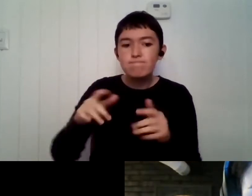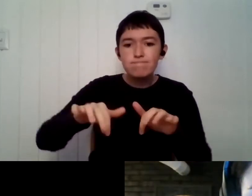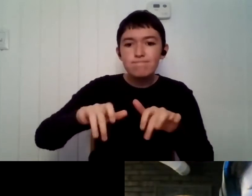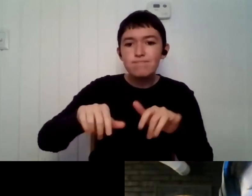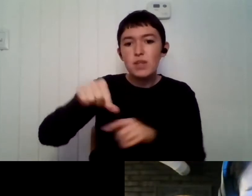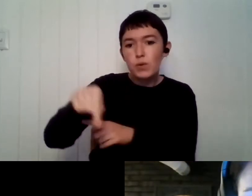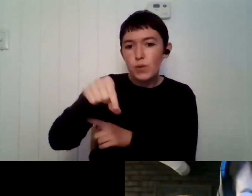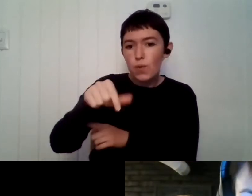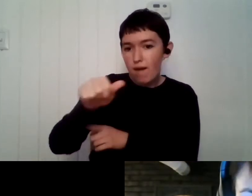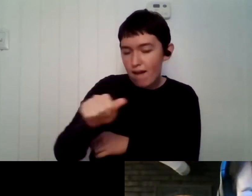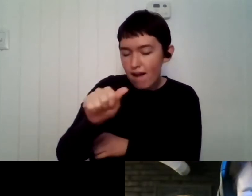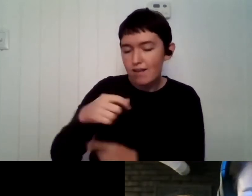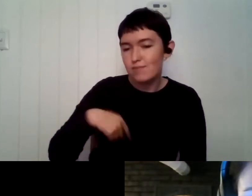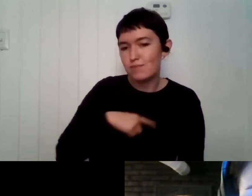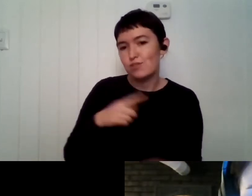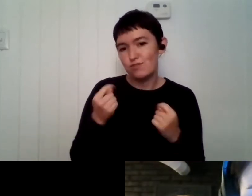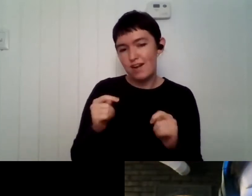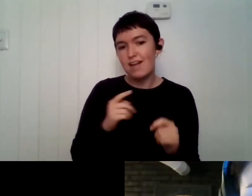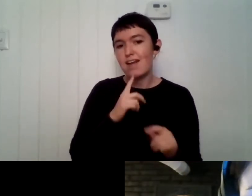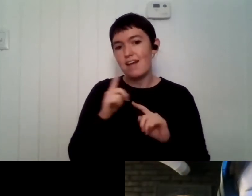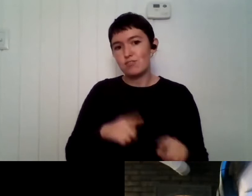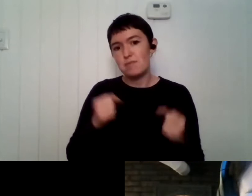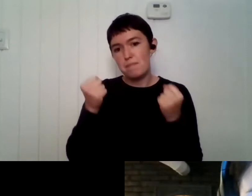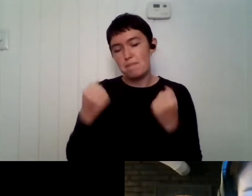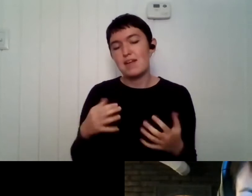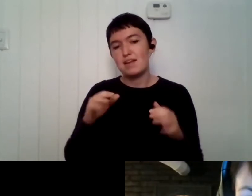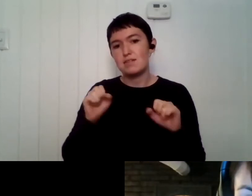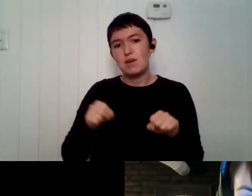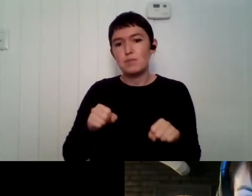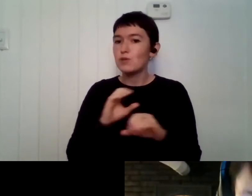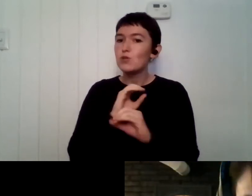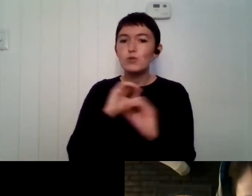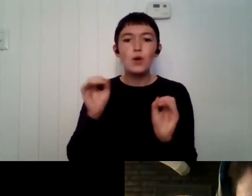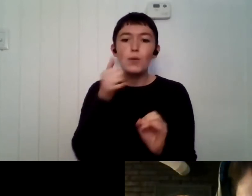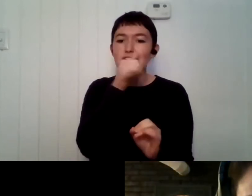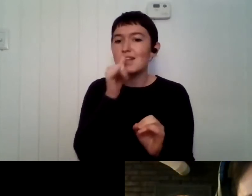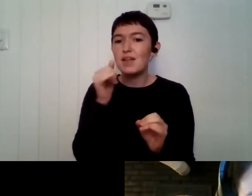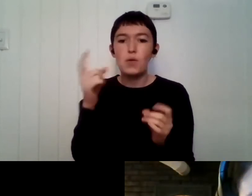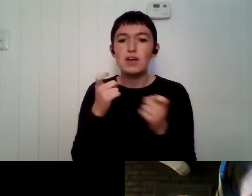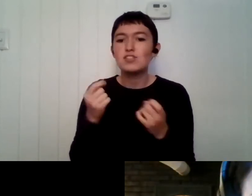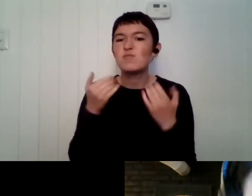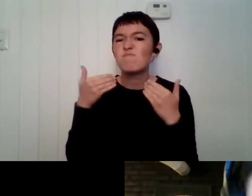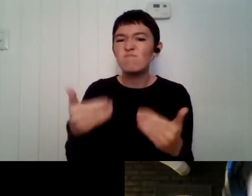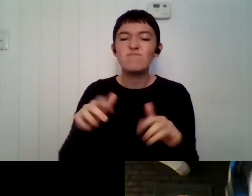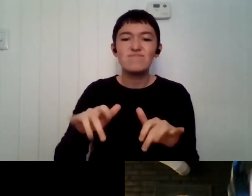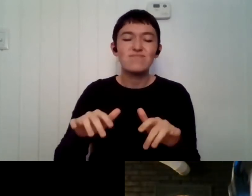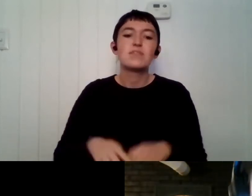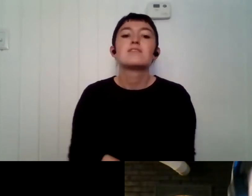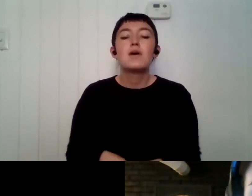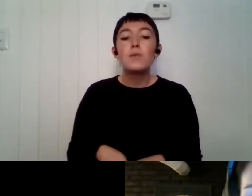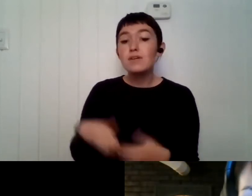we possibly can today. There are no silly questions. Bring it. So thank you again for joining us. Do you want to tell us a little bit